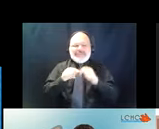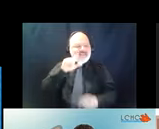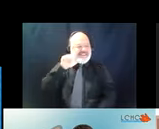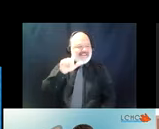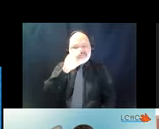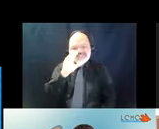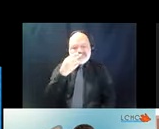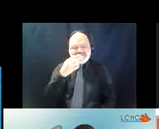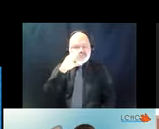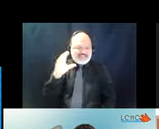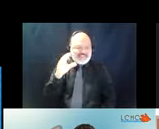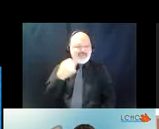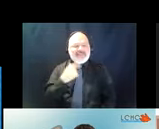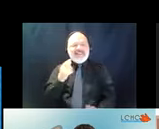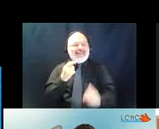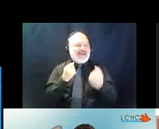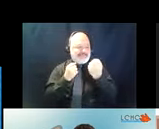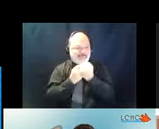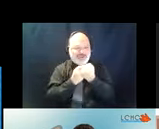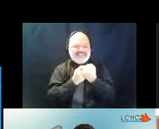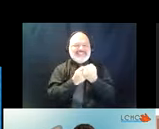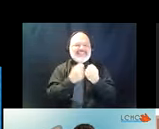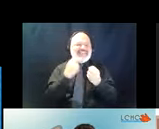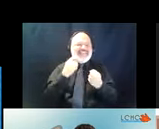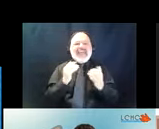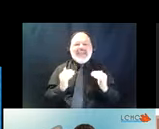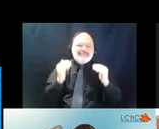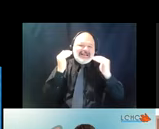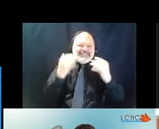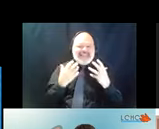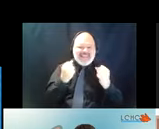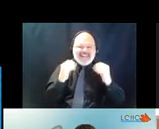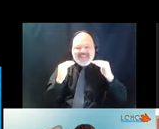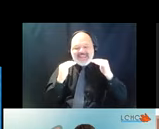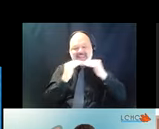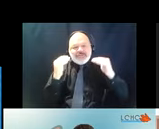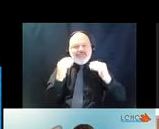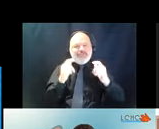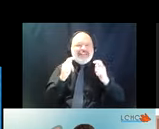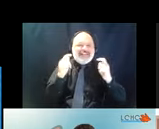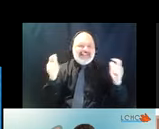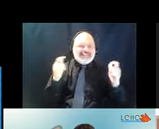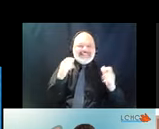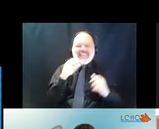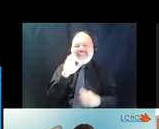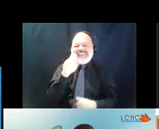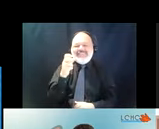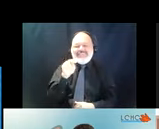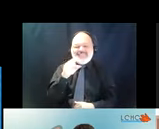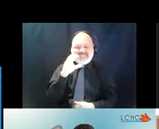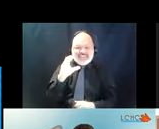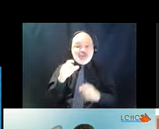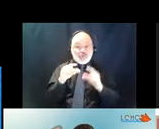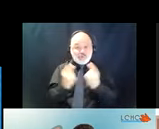We are a statewide policy advocacy organization advancing health equity for our largest racial ethnic group in California. And our